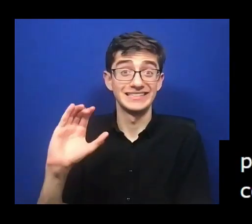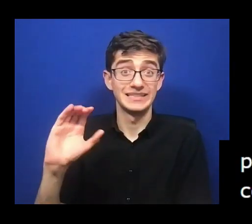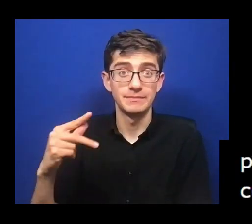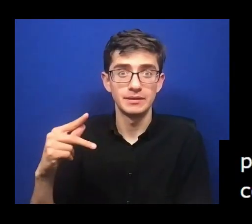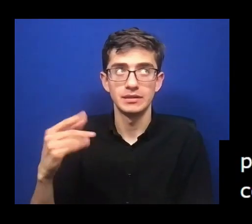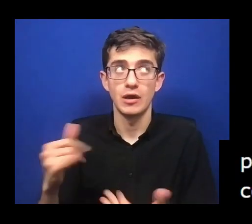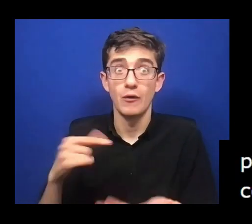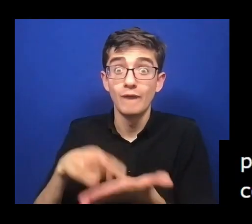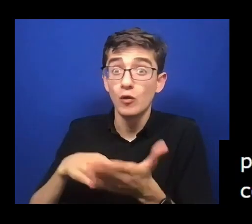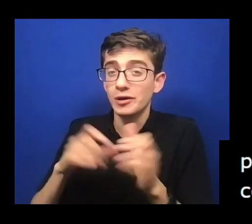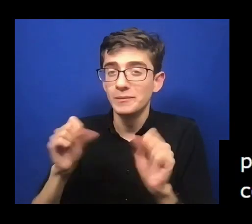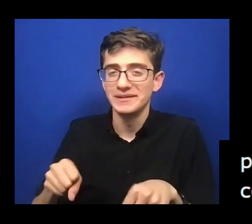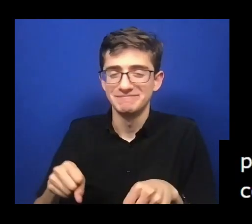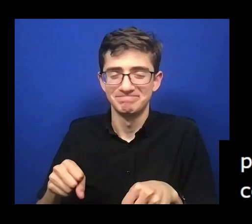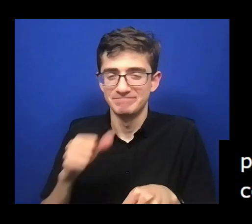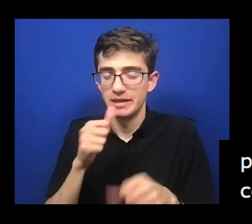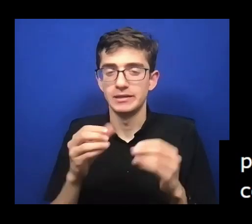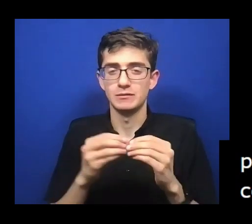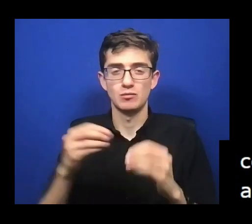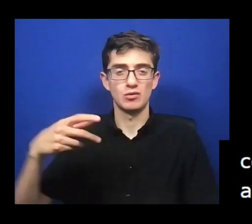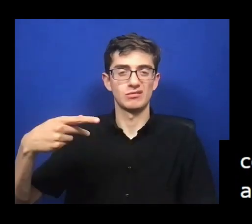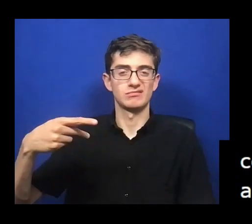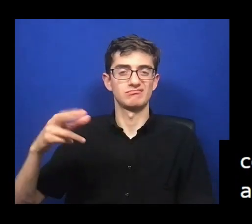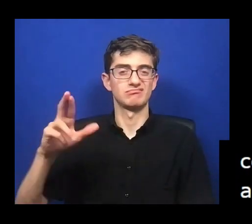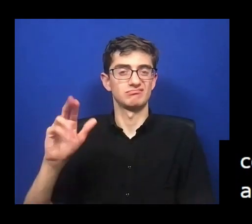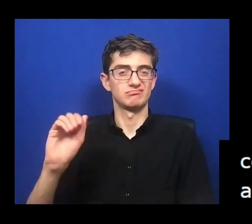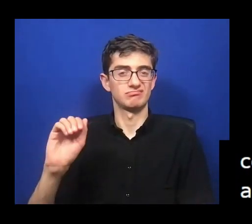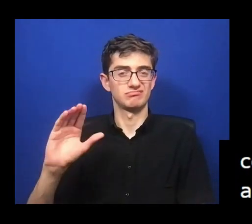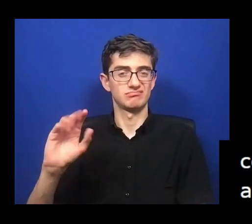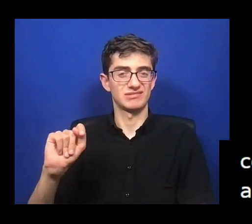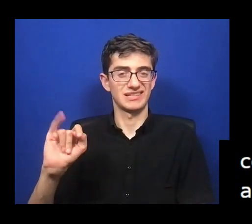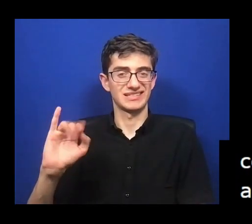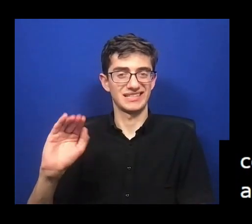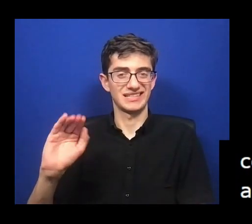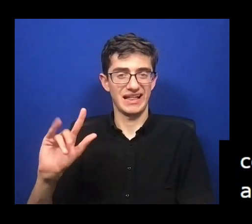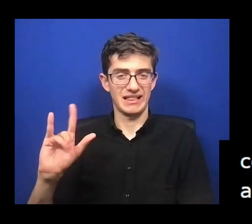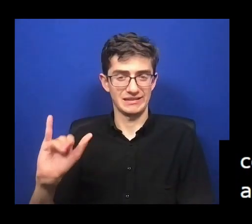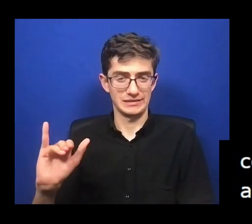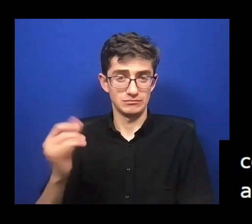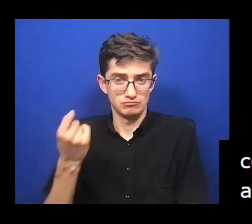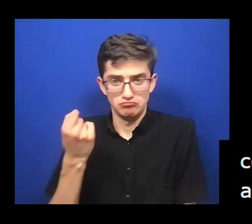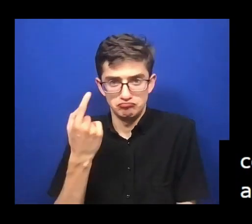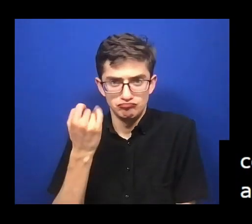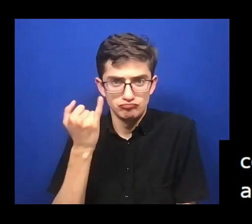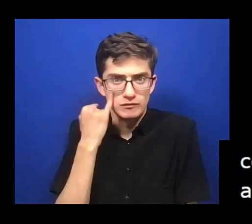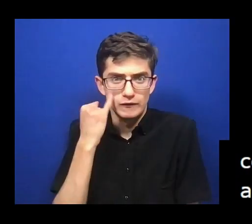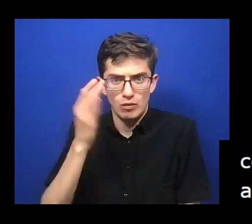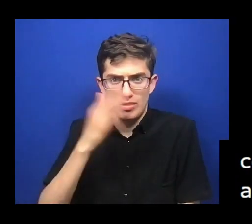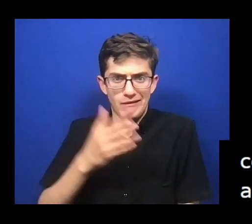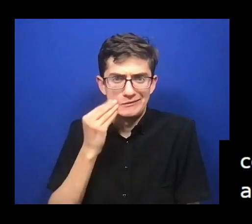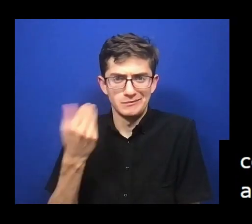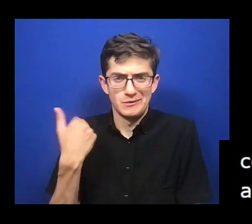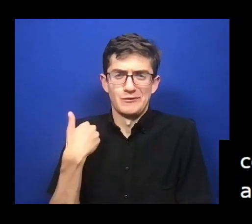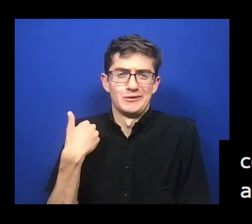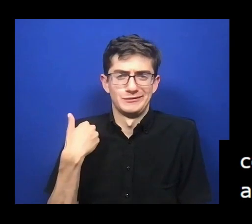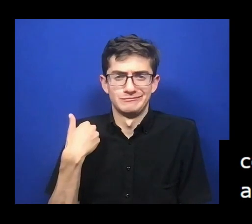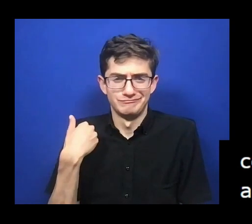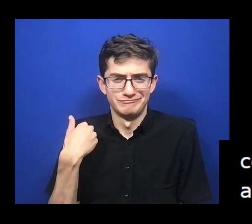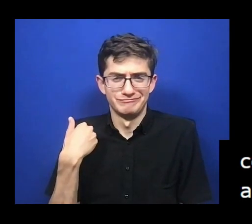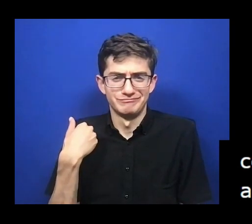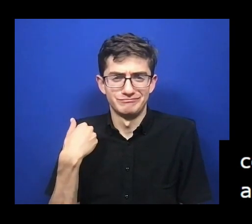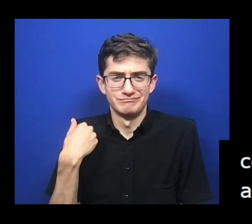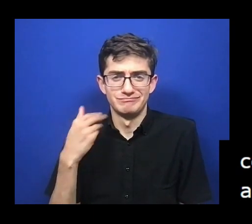It's more practicality. So if you've never had broadband before in your home, what's the chance that you have a